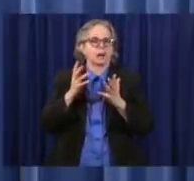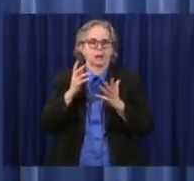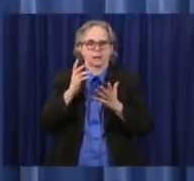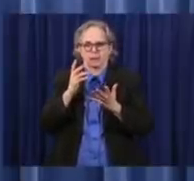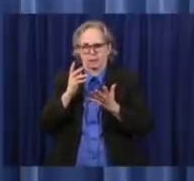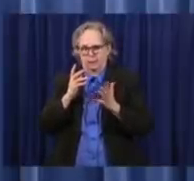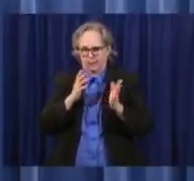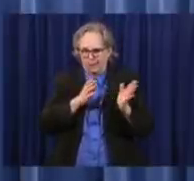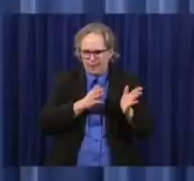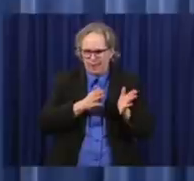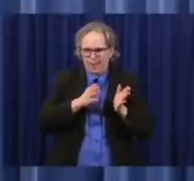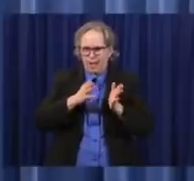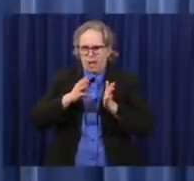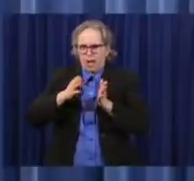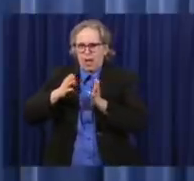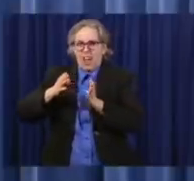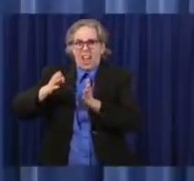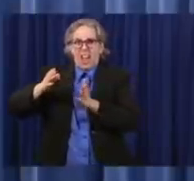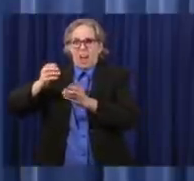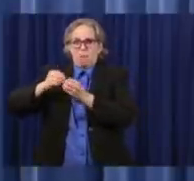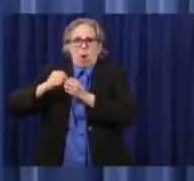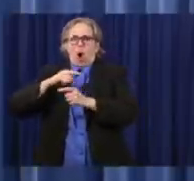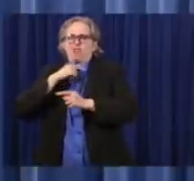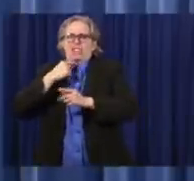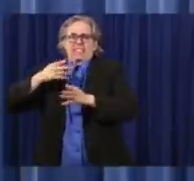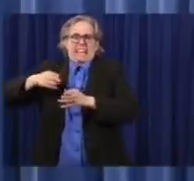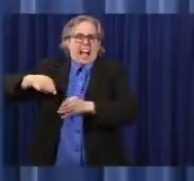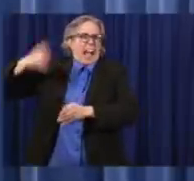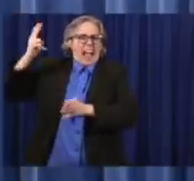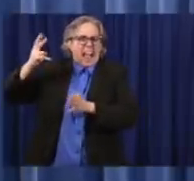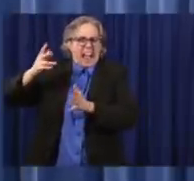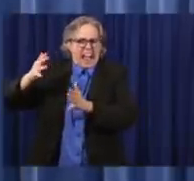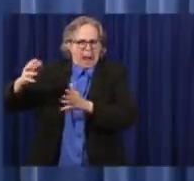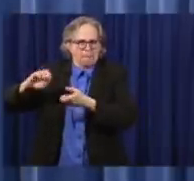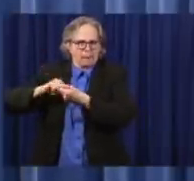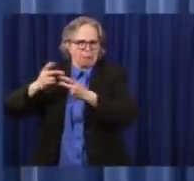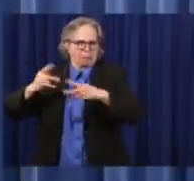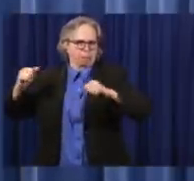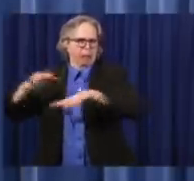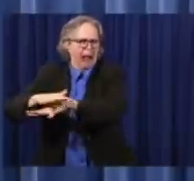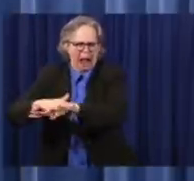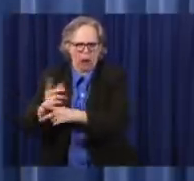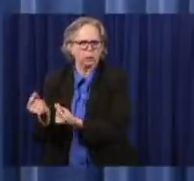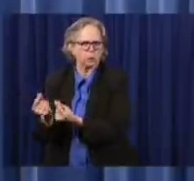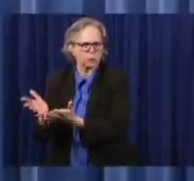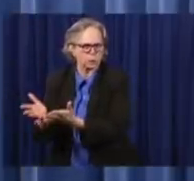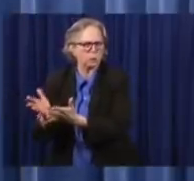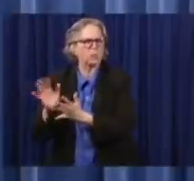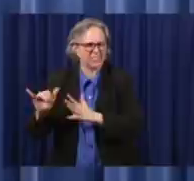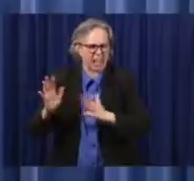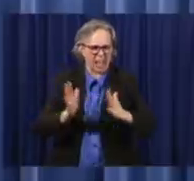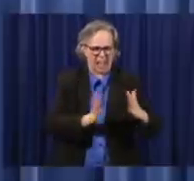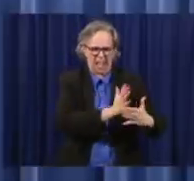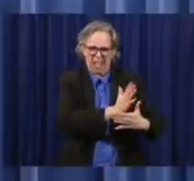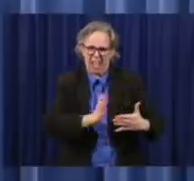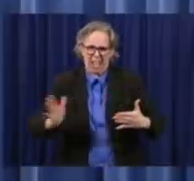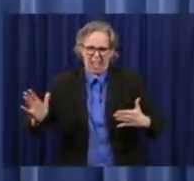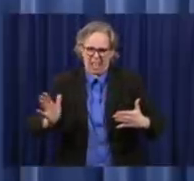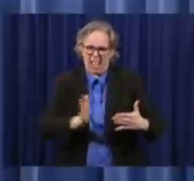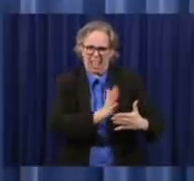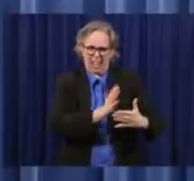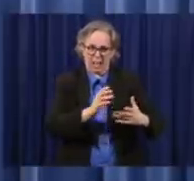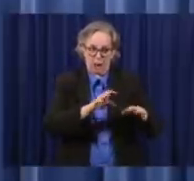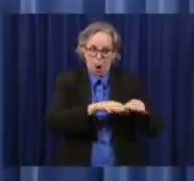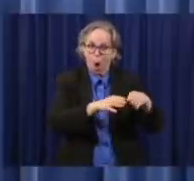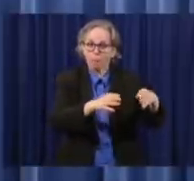more difficult. And we're working our way through. And as I said, the faster we can go, the better for everybody. But we've got to be able